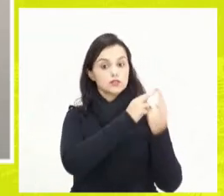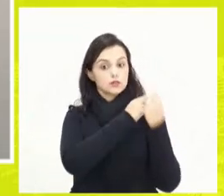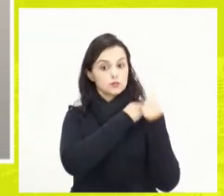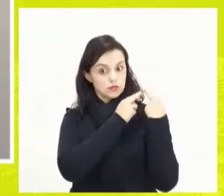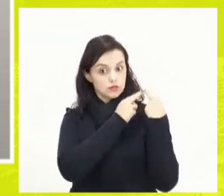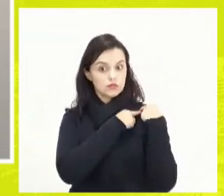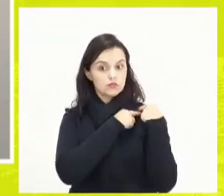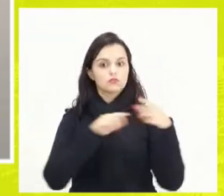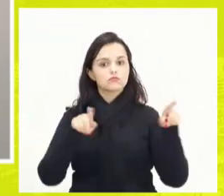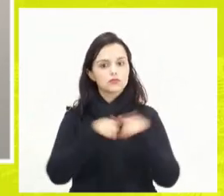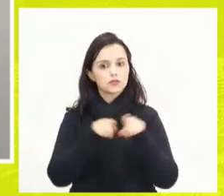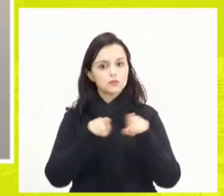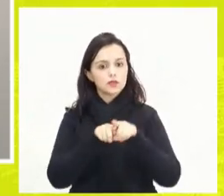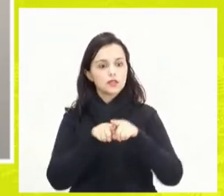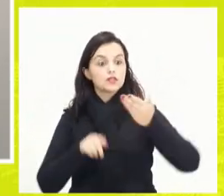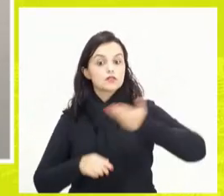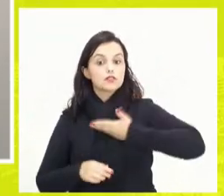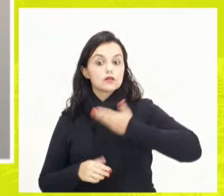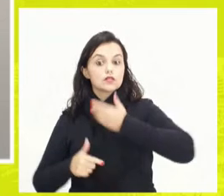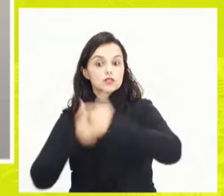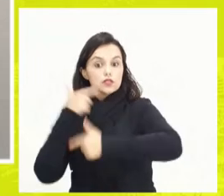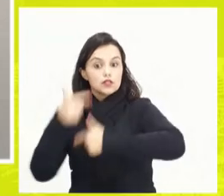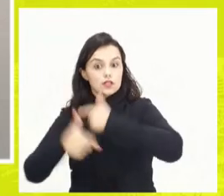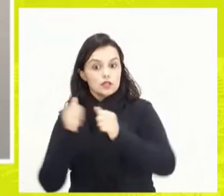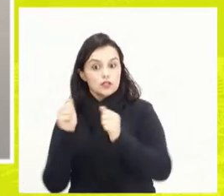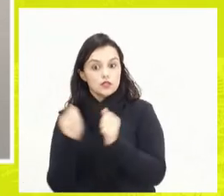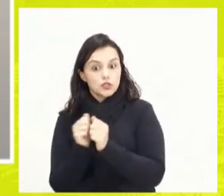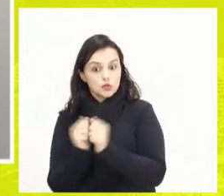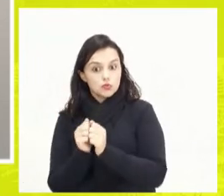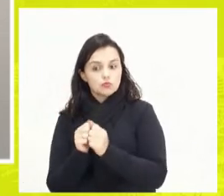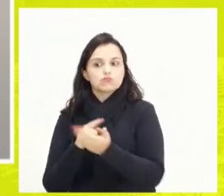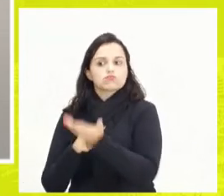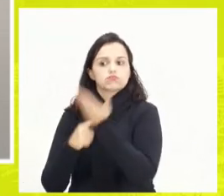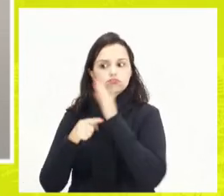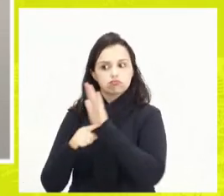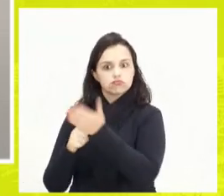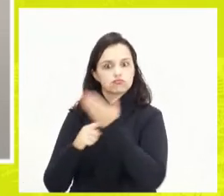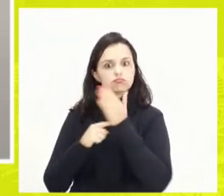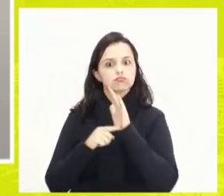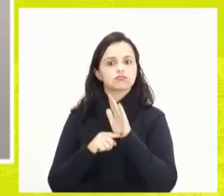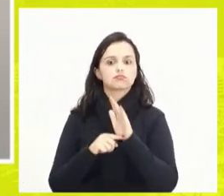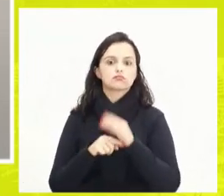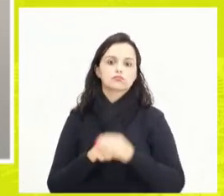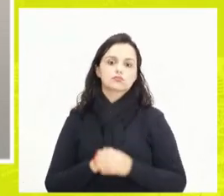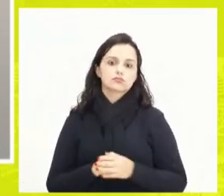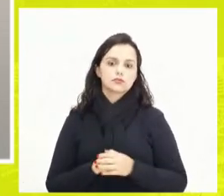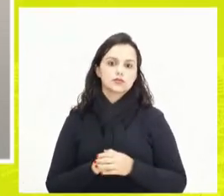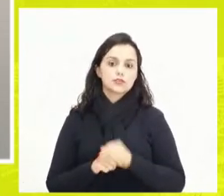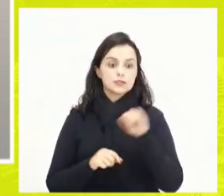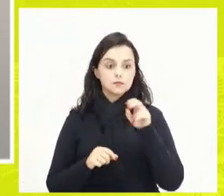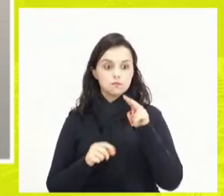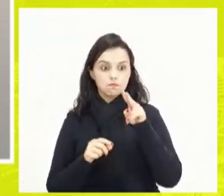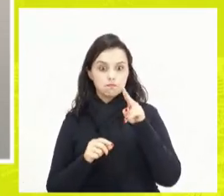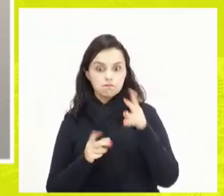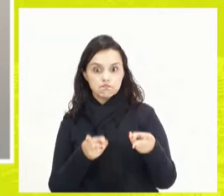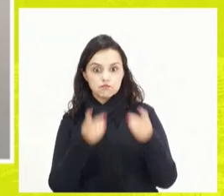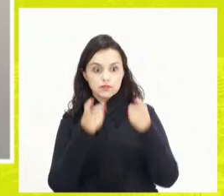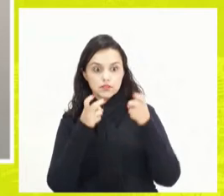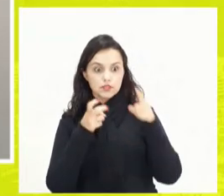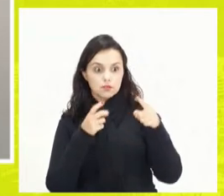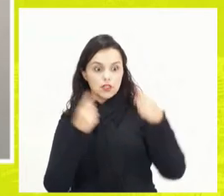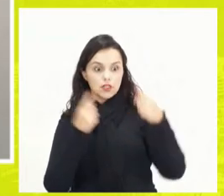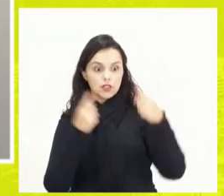company you need reporters to support themselves in different coverages when they're